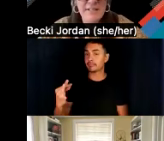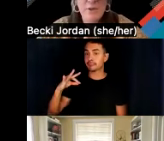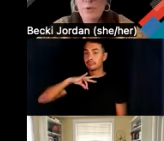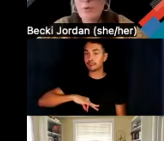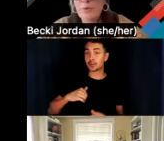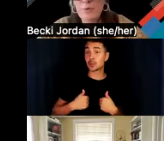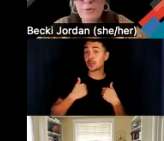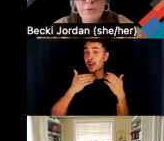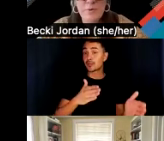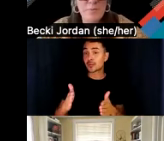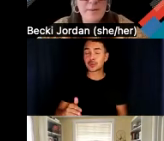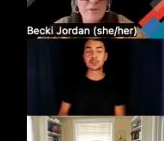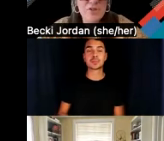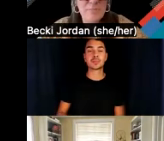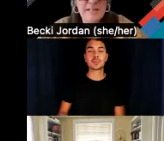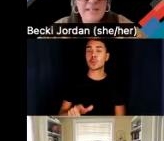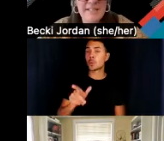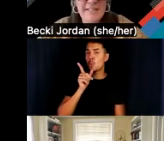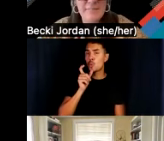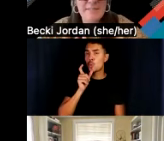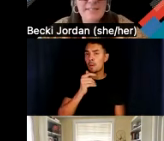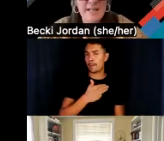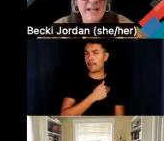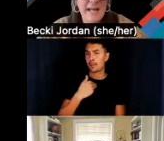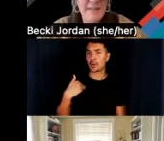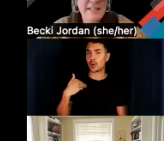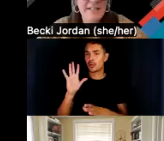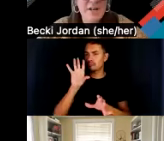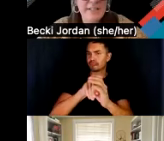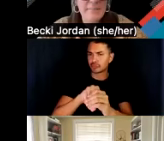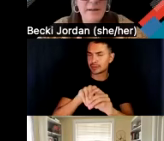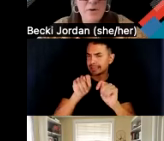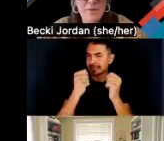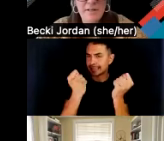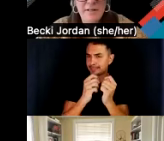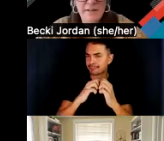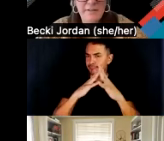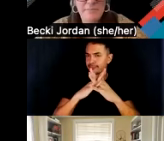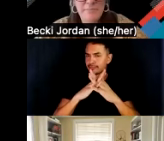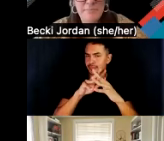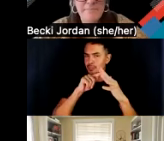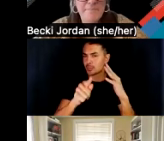survivors, who members should be on the teams, and then again talking about